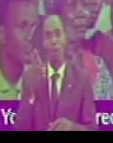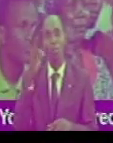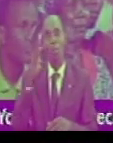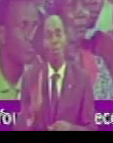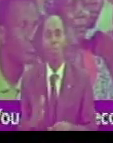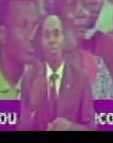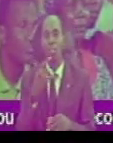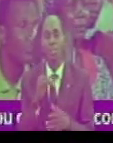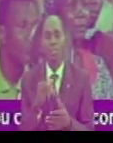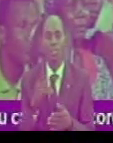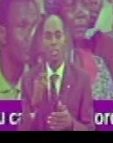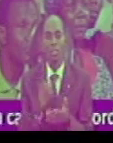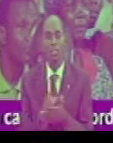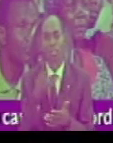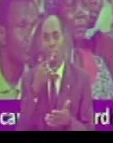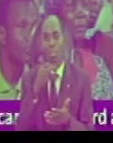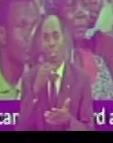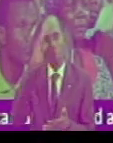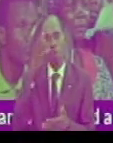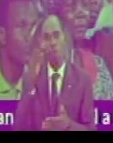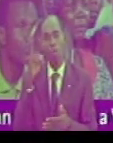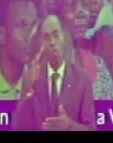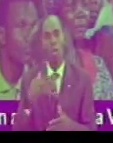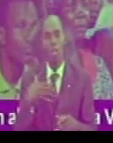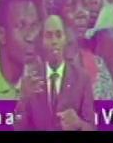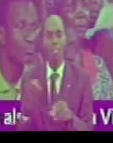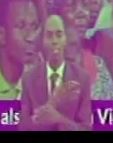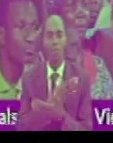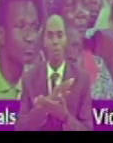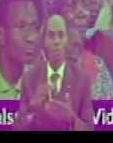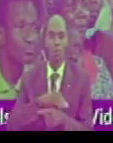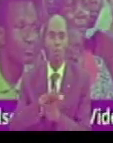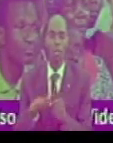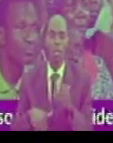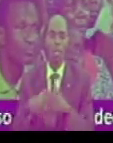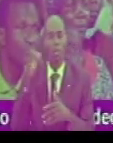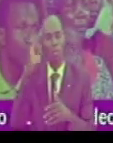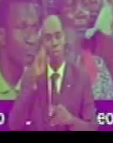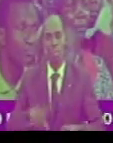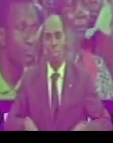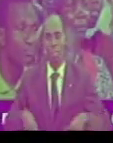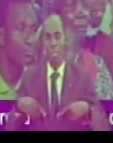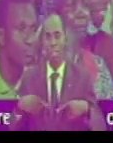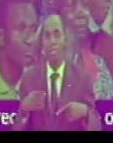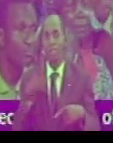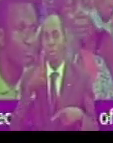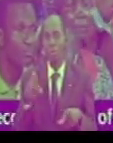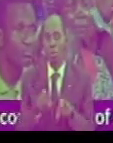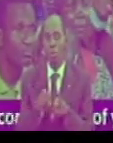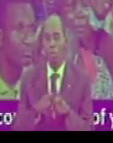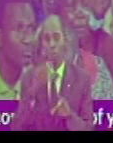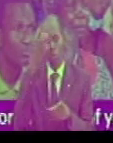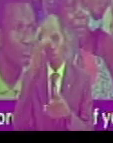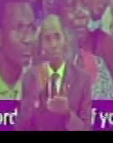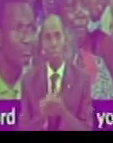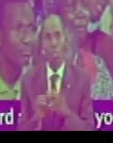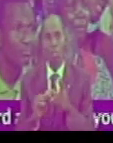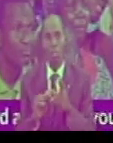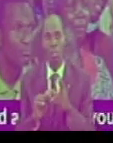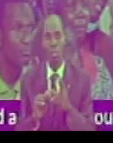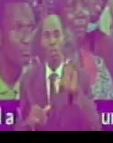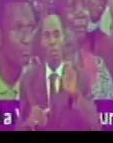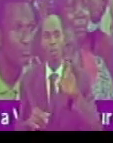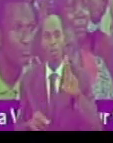ulcer is seriously bowing to the power of the Most High God at this crusade. And this testimony is coming in from